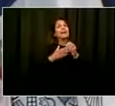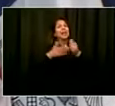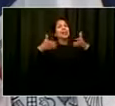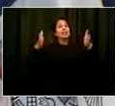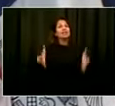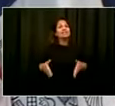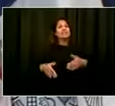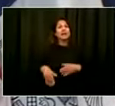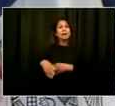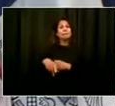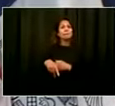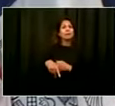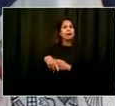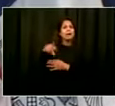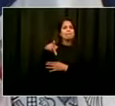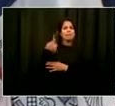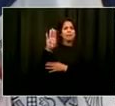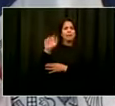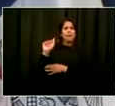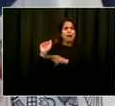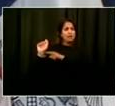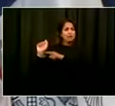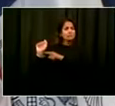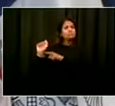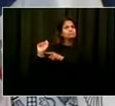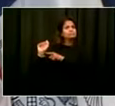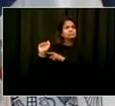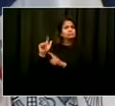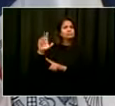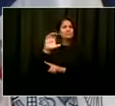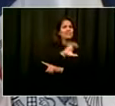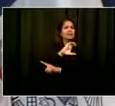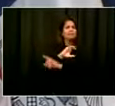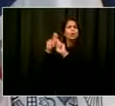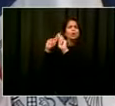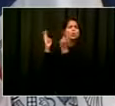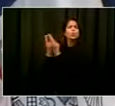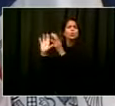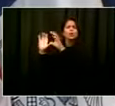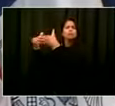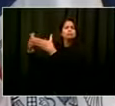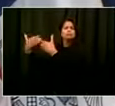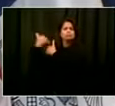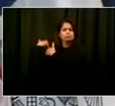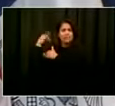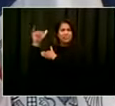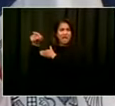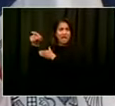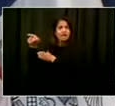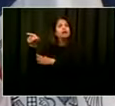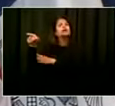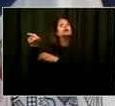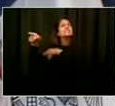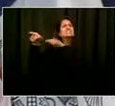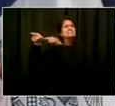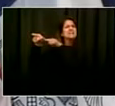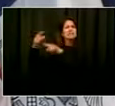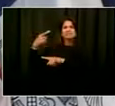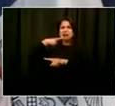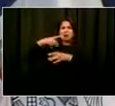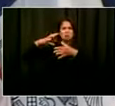And I don't know what happened in this city that could become so unclear. I think it's something we're going